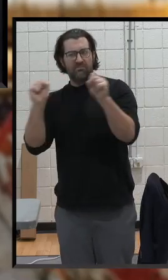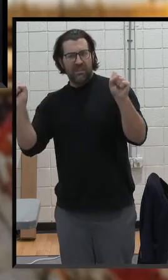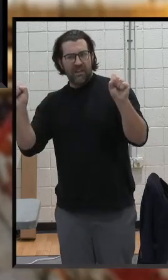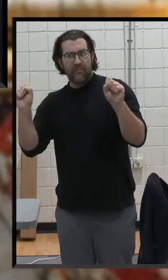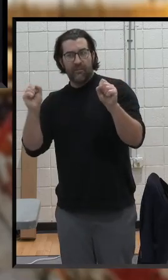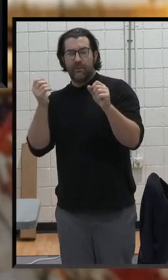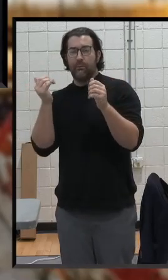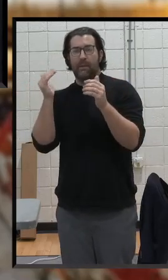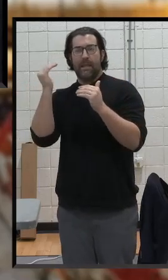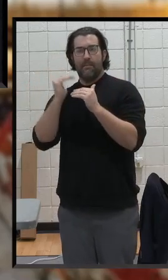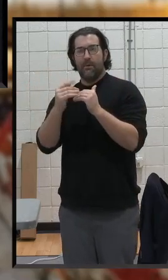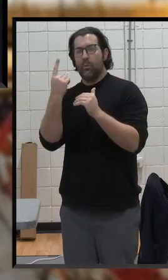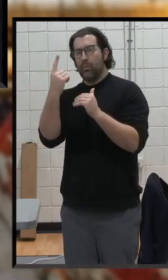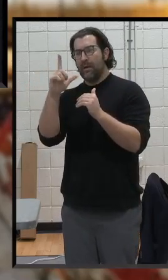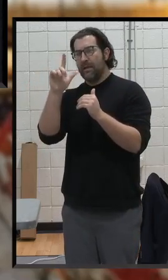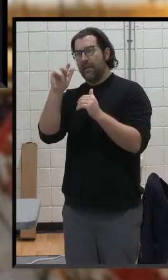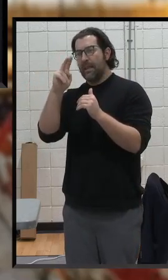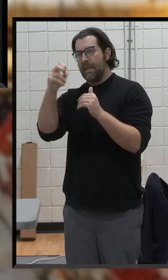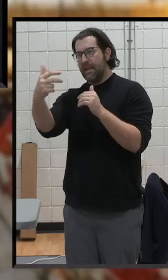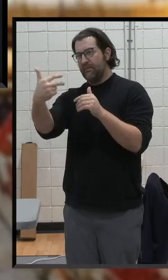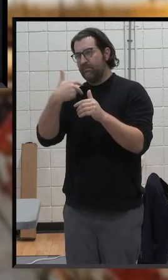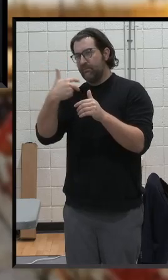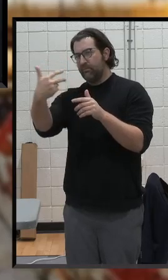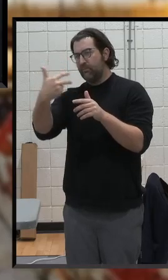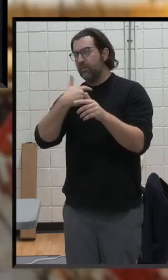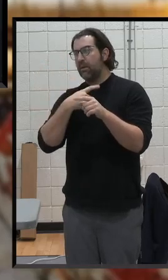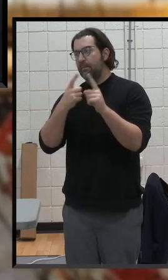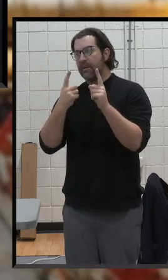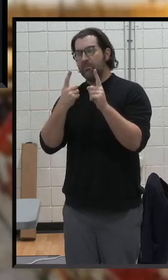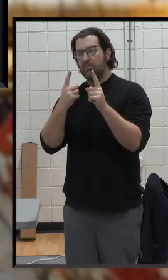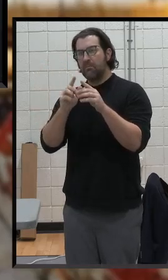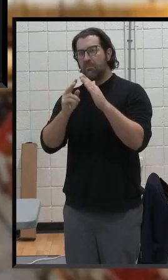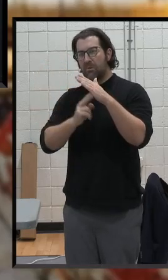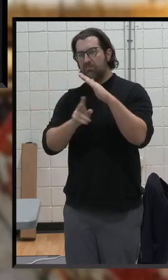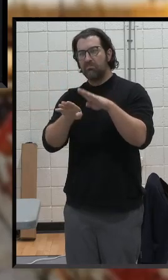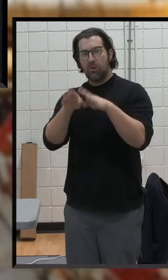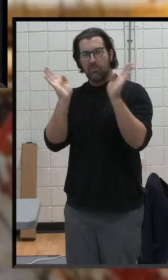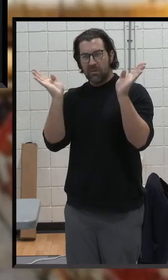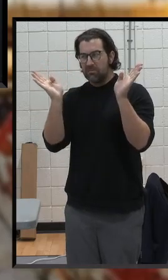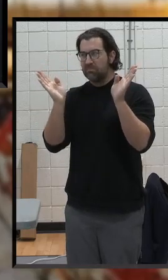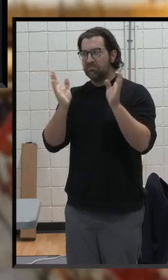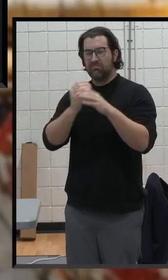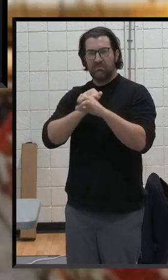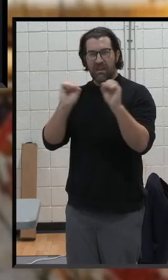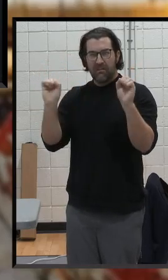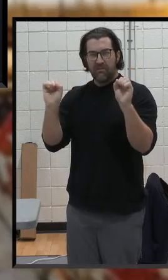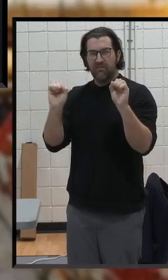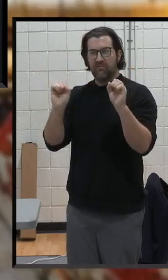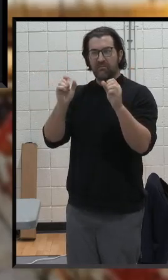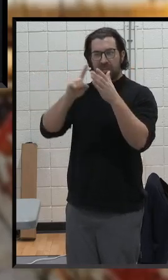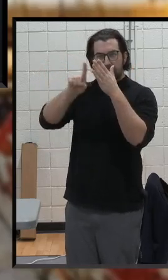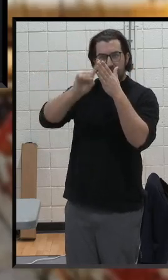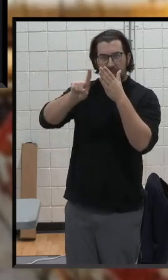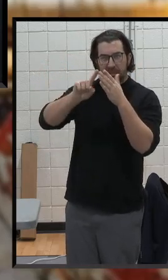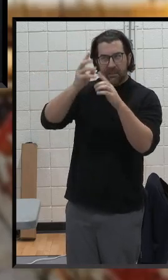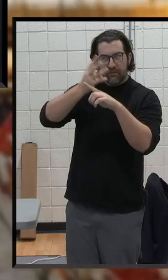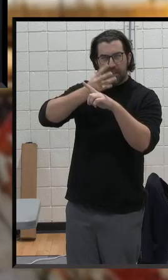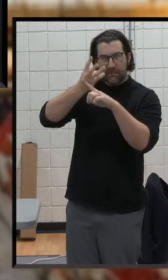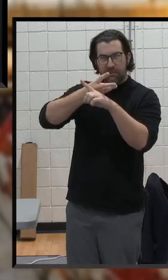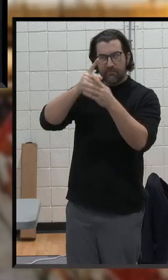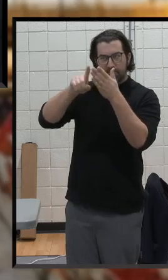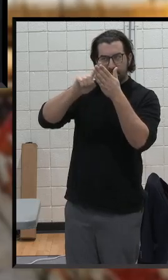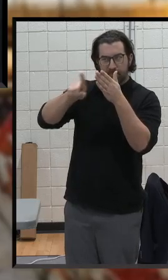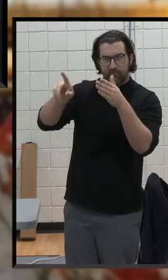restricted to one lane in one location, but the bridge is open and not posted. It's inspected every 6 months, and we've done a